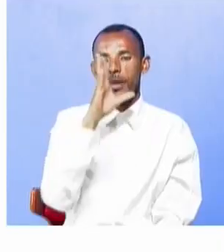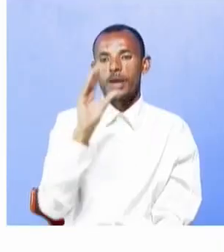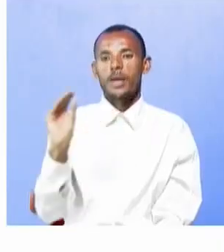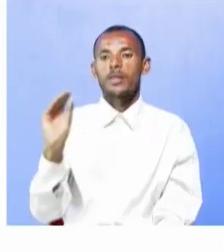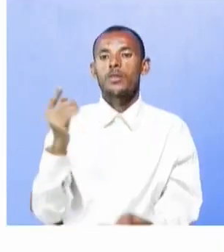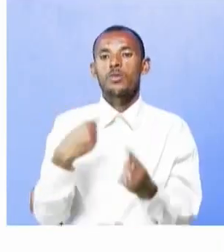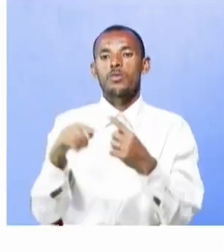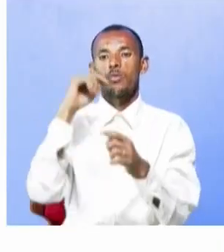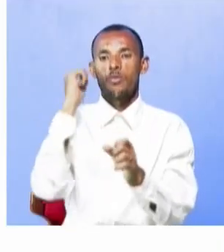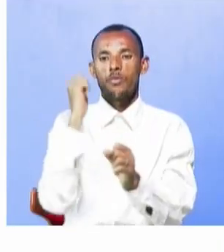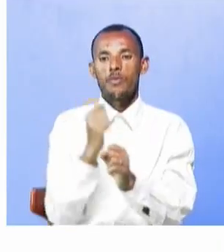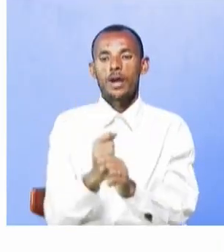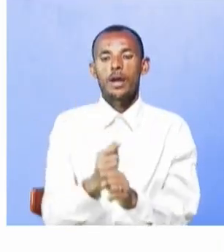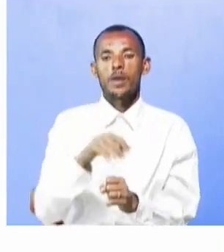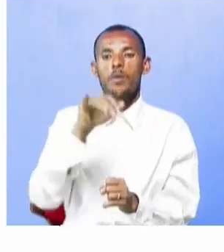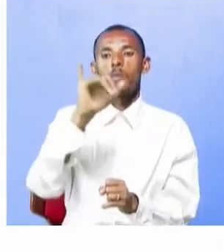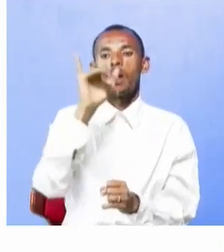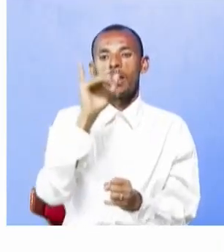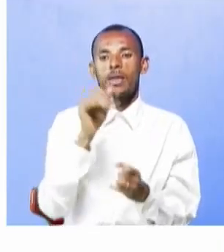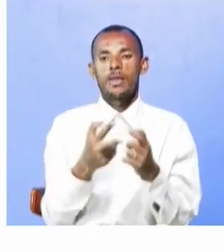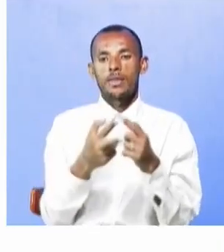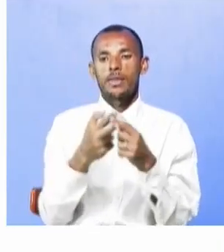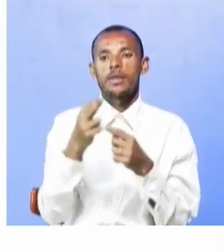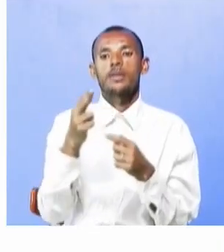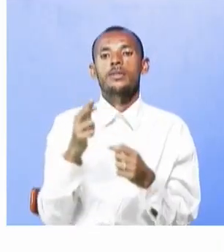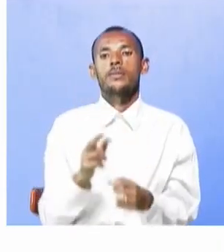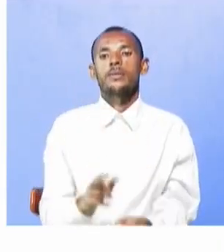find the y-intercept,